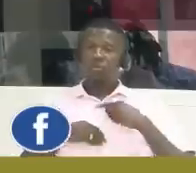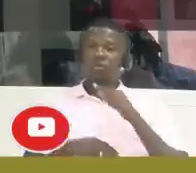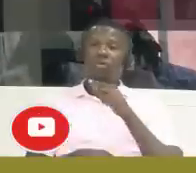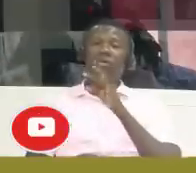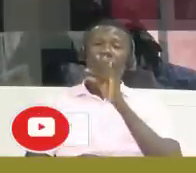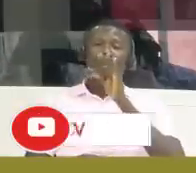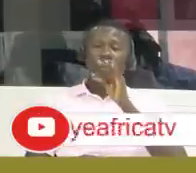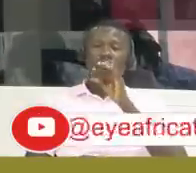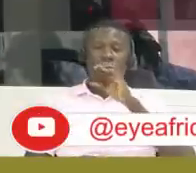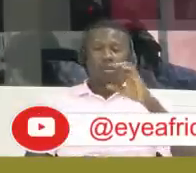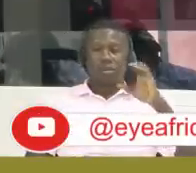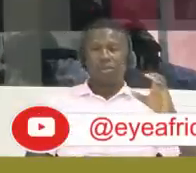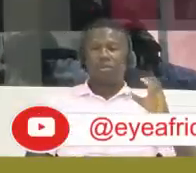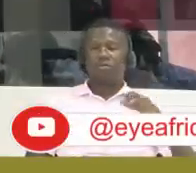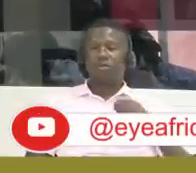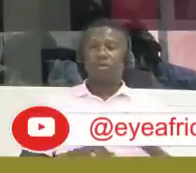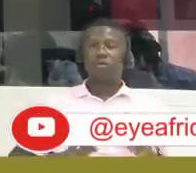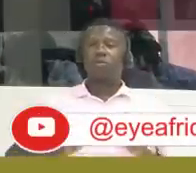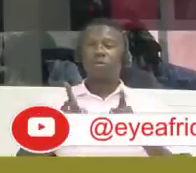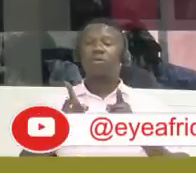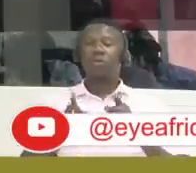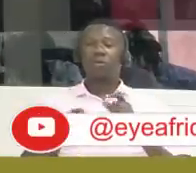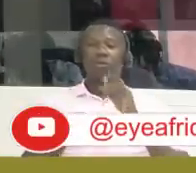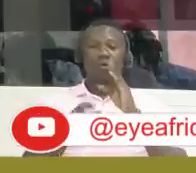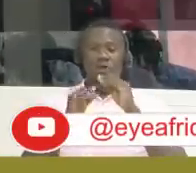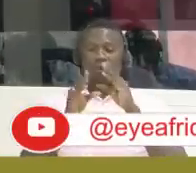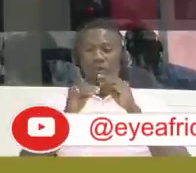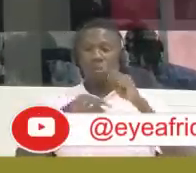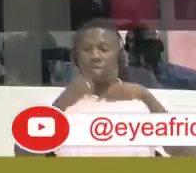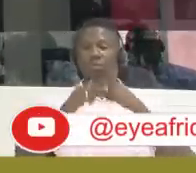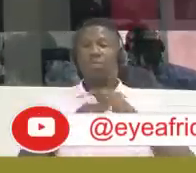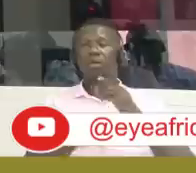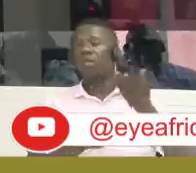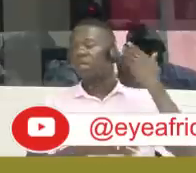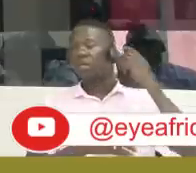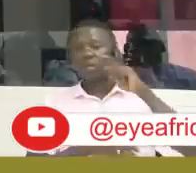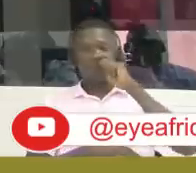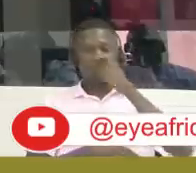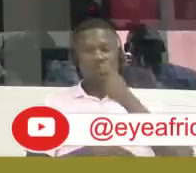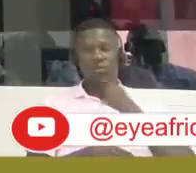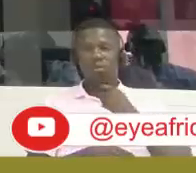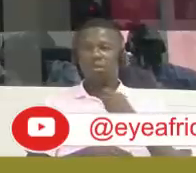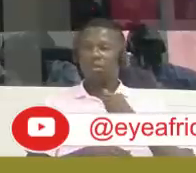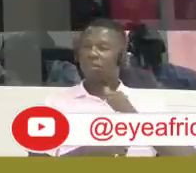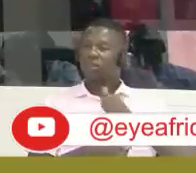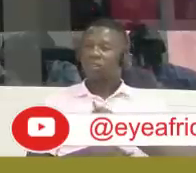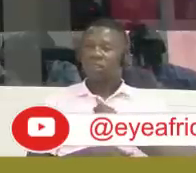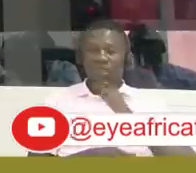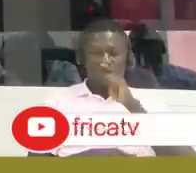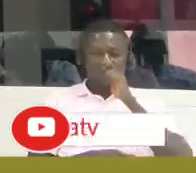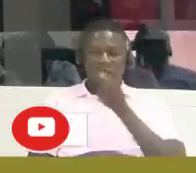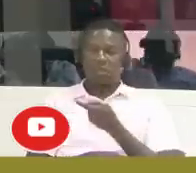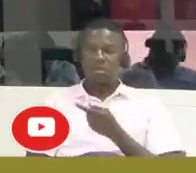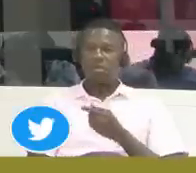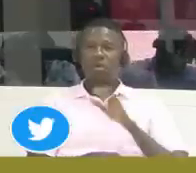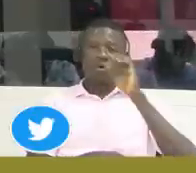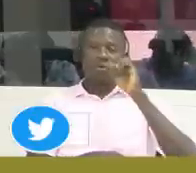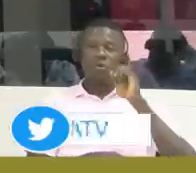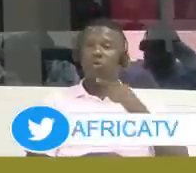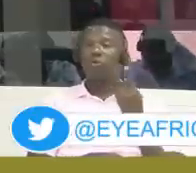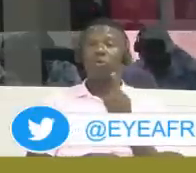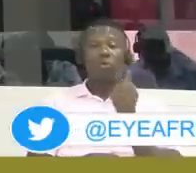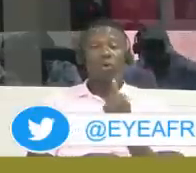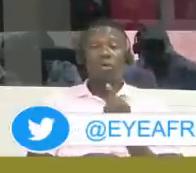the opportunity to talk about my late husband's tragic death. Omar was not only a good person, but